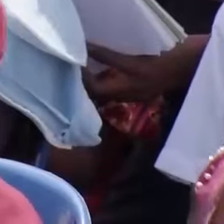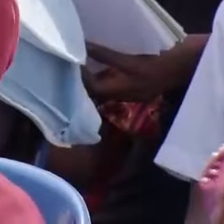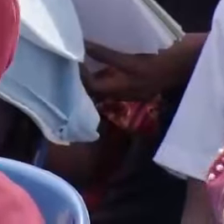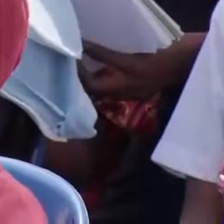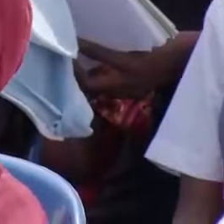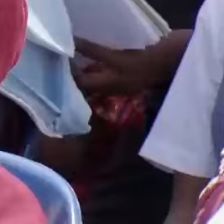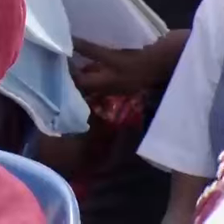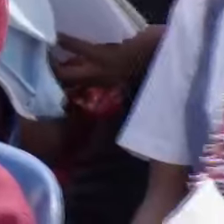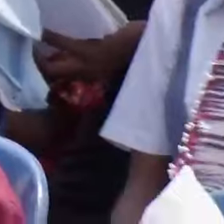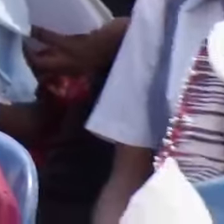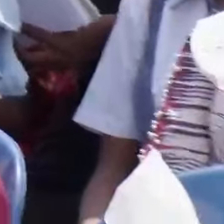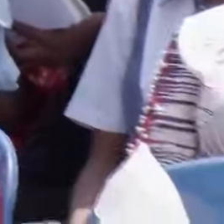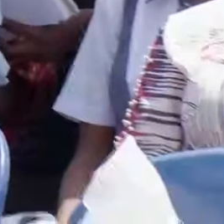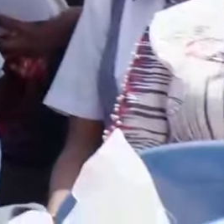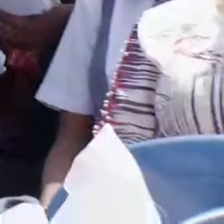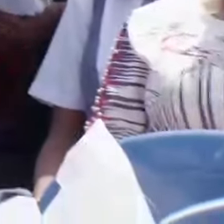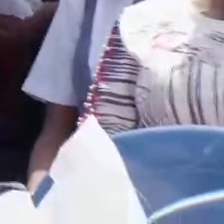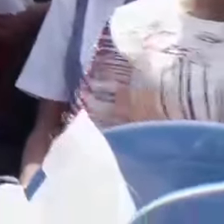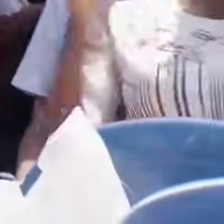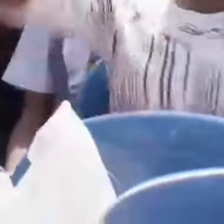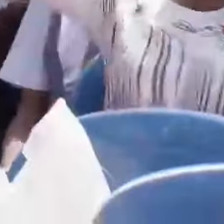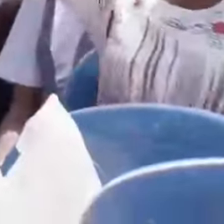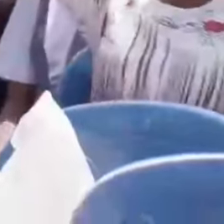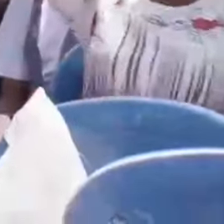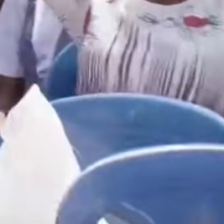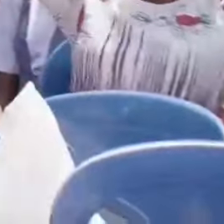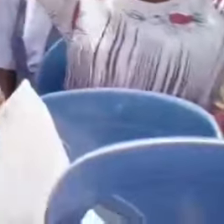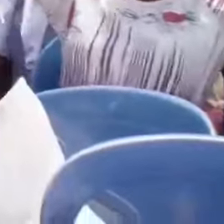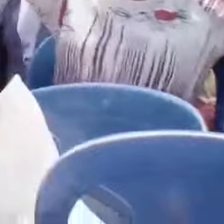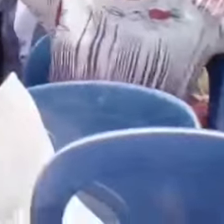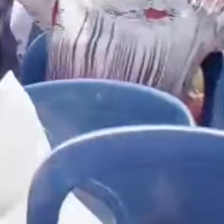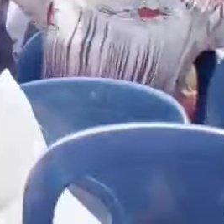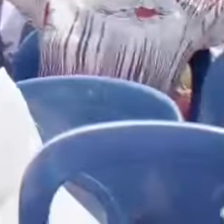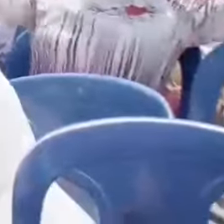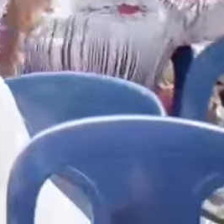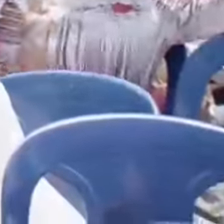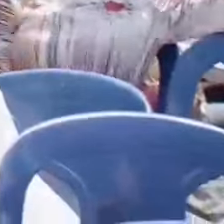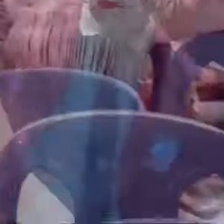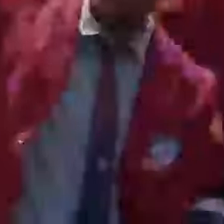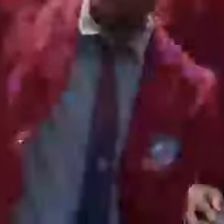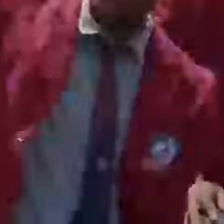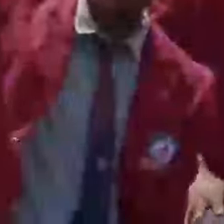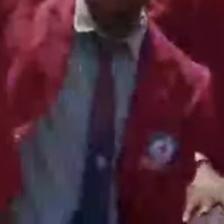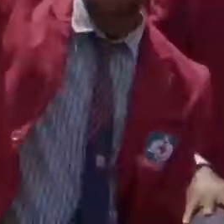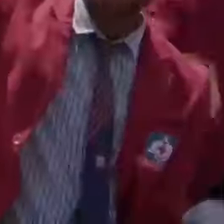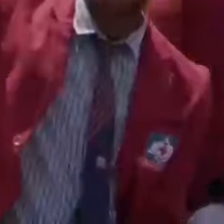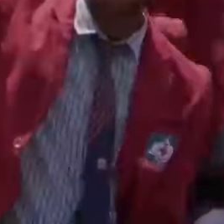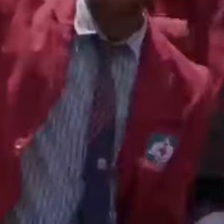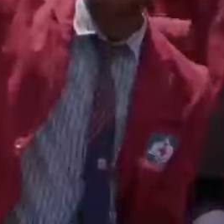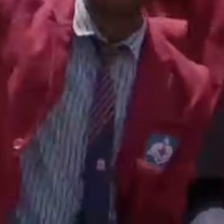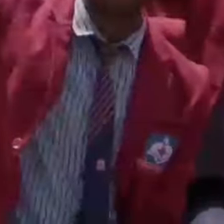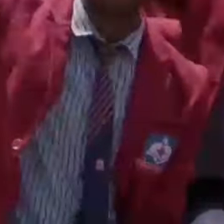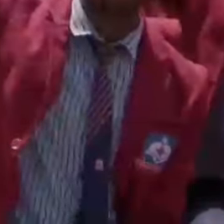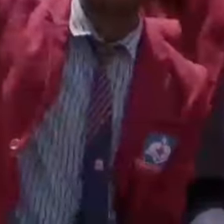calling you. Where are you? You will achieve. I rejoice with it. You will achieve because